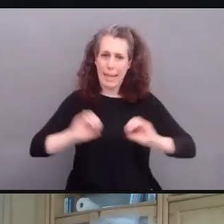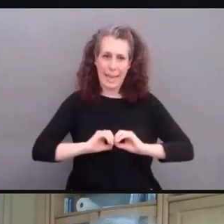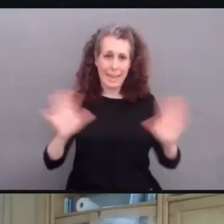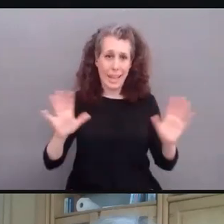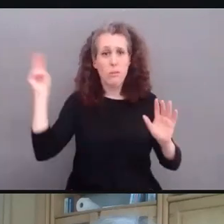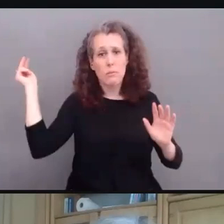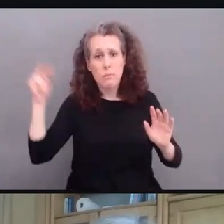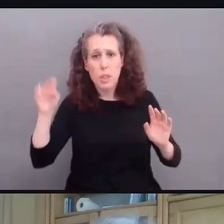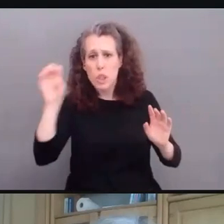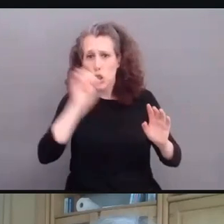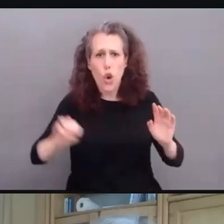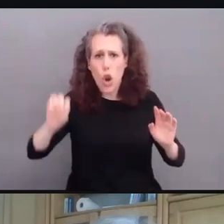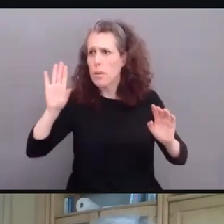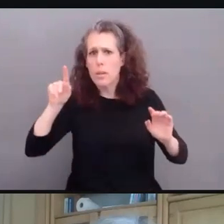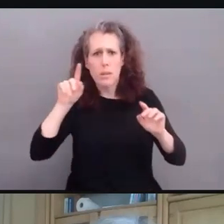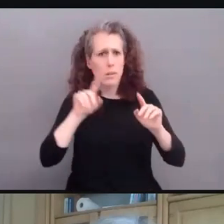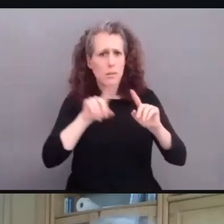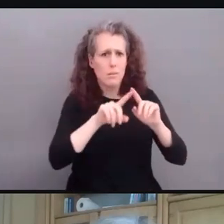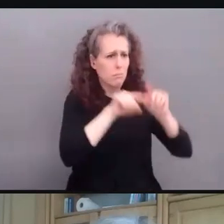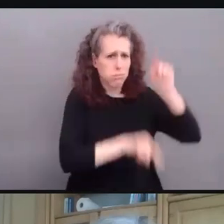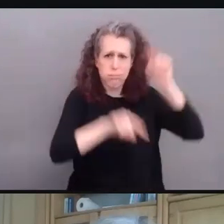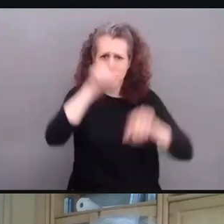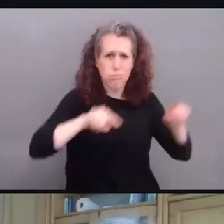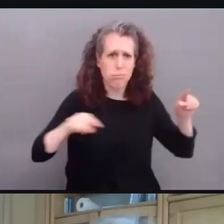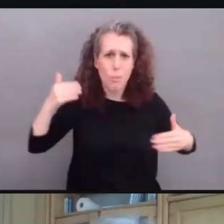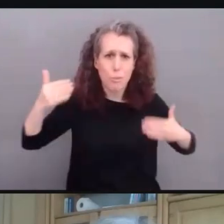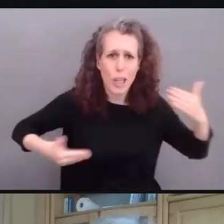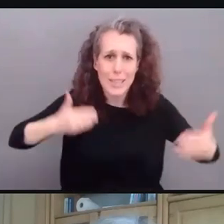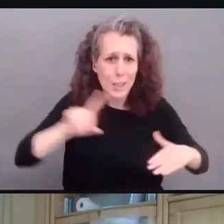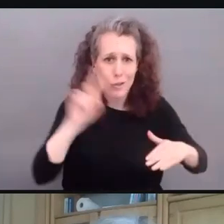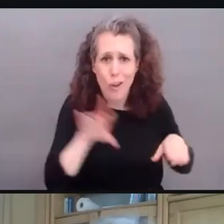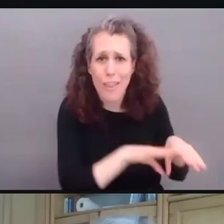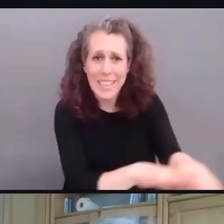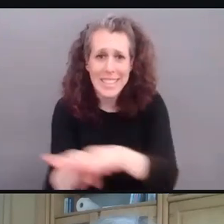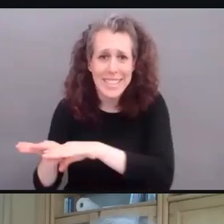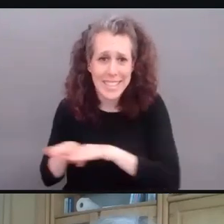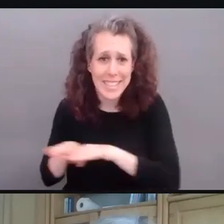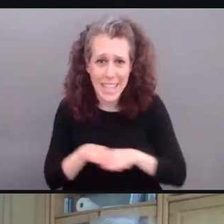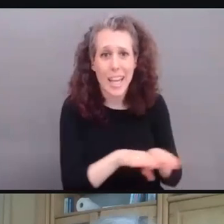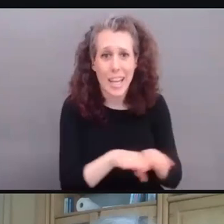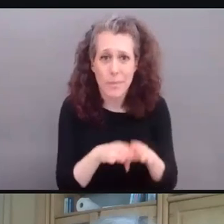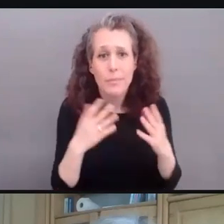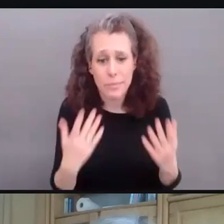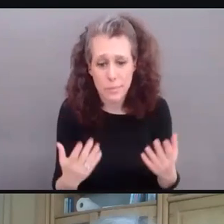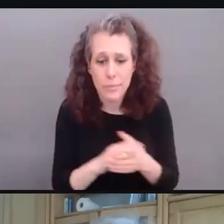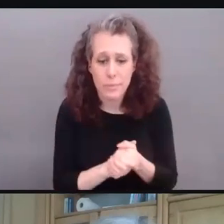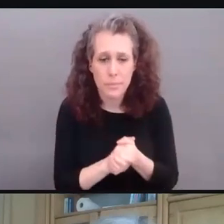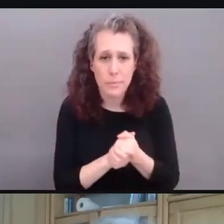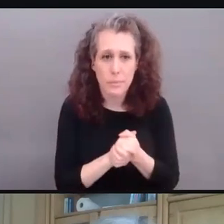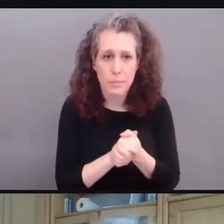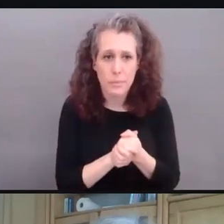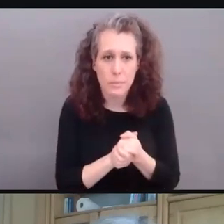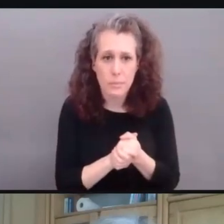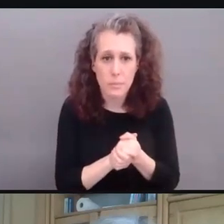over Europe. There are countries that have dealt with accessibility only in building regulations. There are